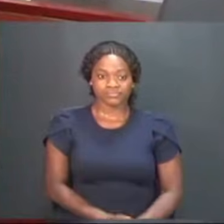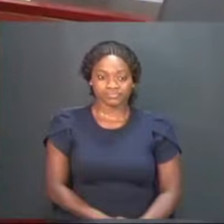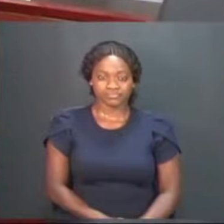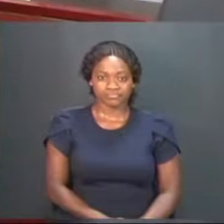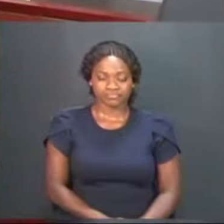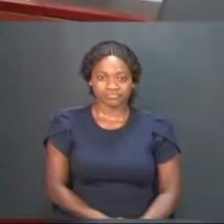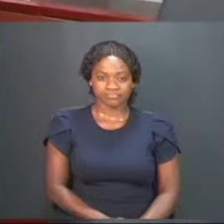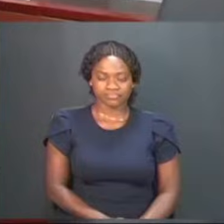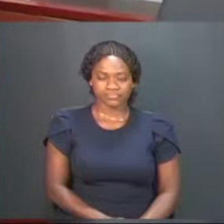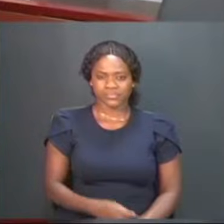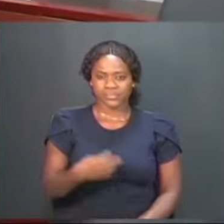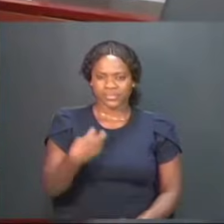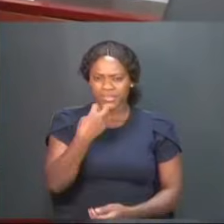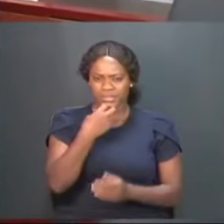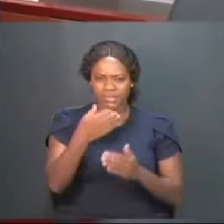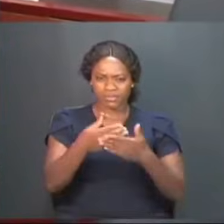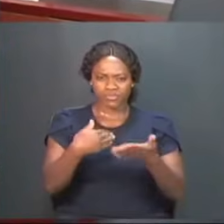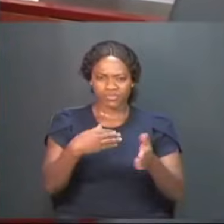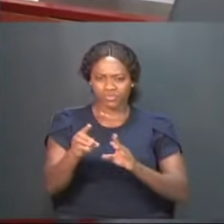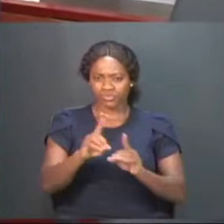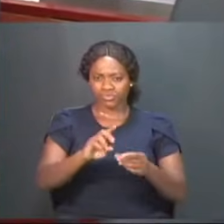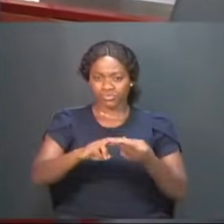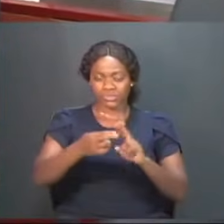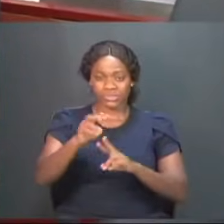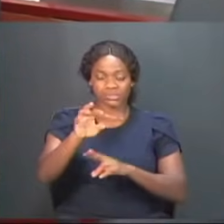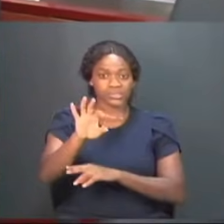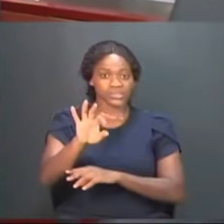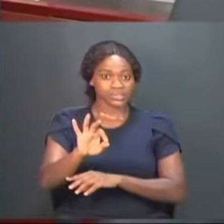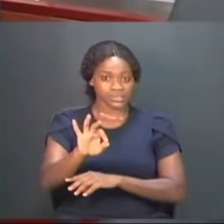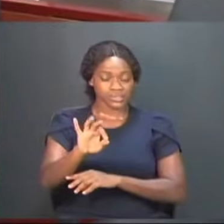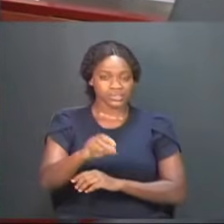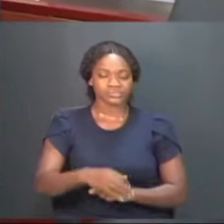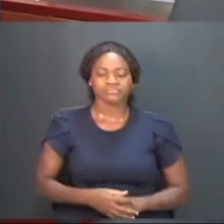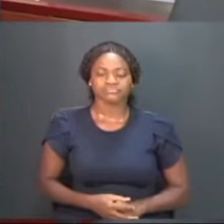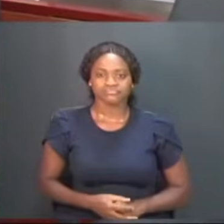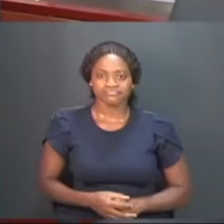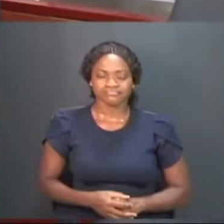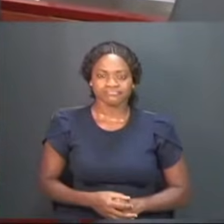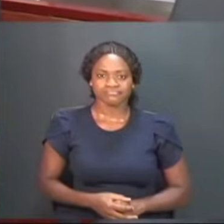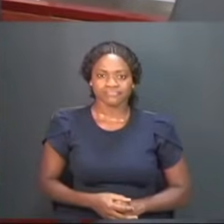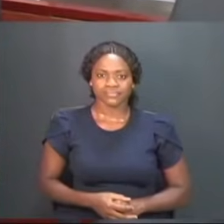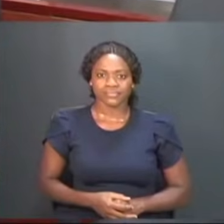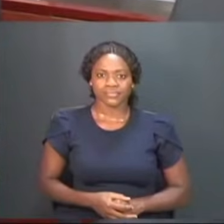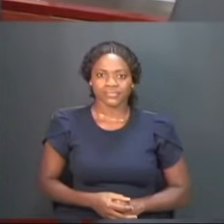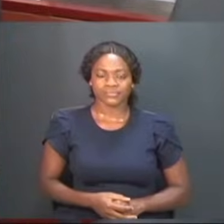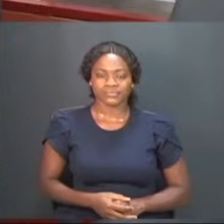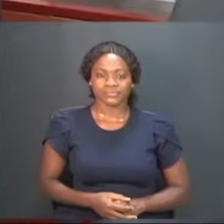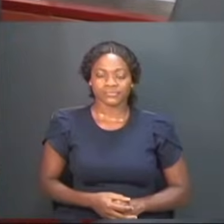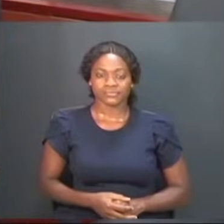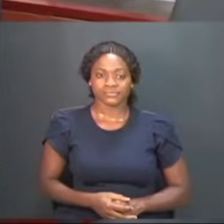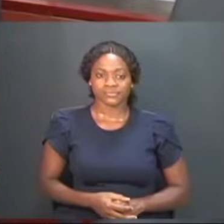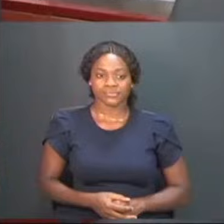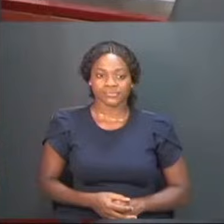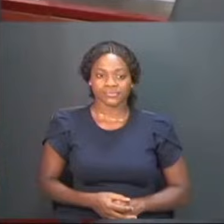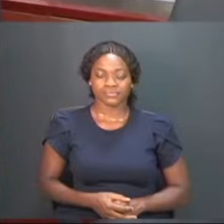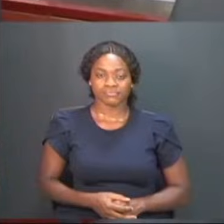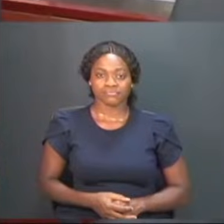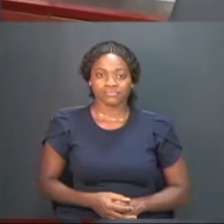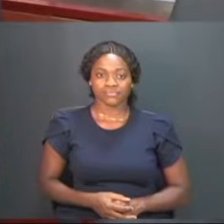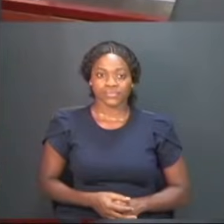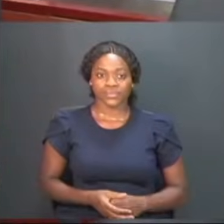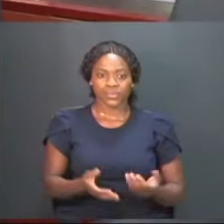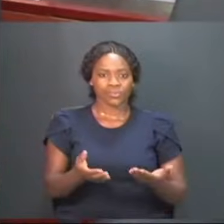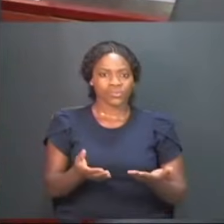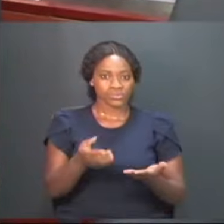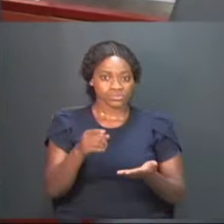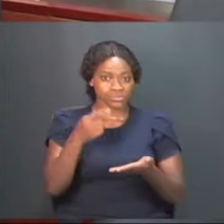go to 9, may I crave your indulgence and refer to